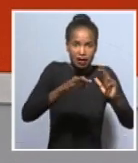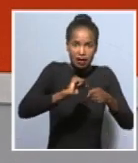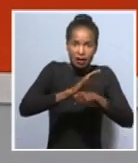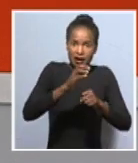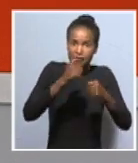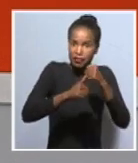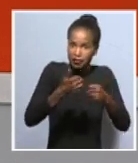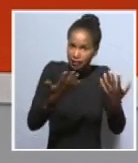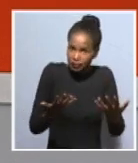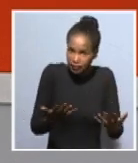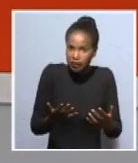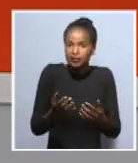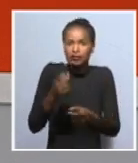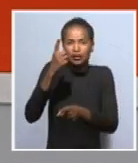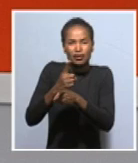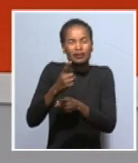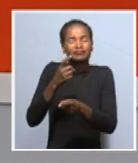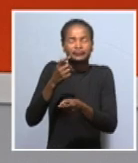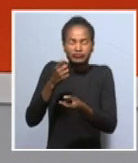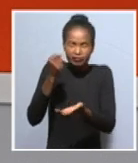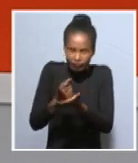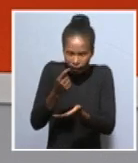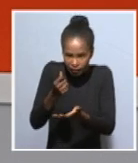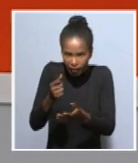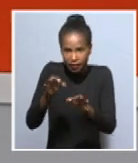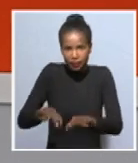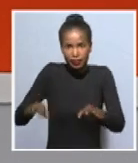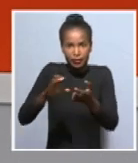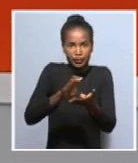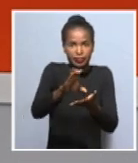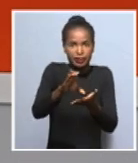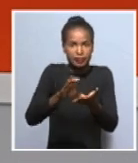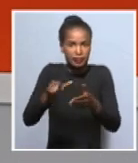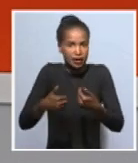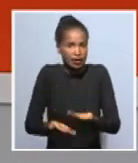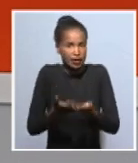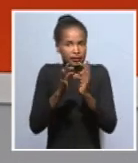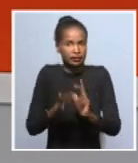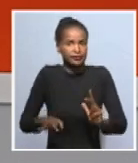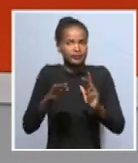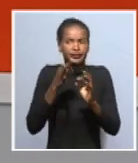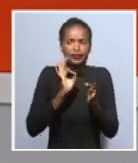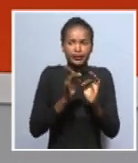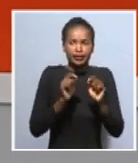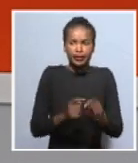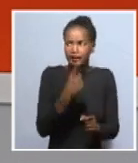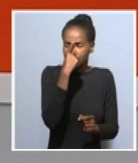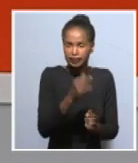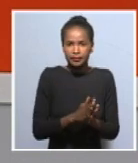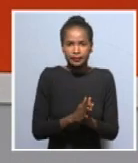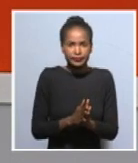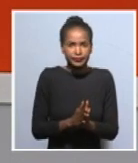farmers. A very good evening and a warm welcome. I'm Denver Kisting and our sign language interpreter this evening is Salma Moses. I'm also joined